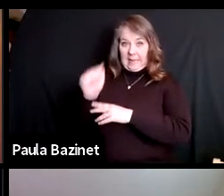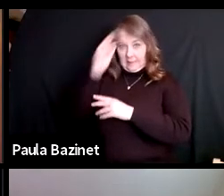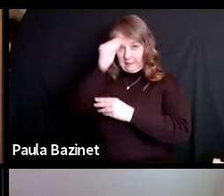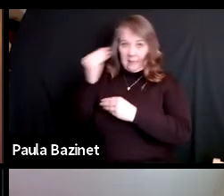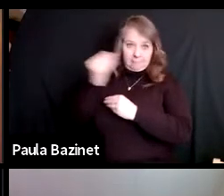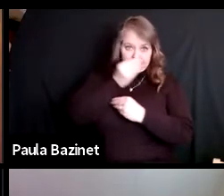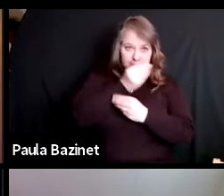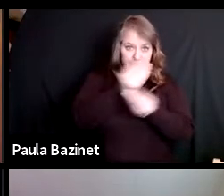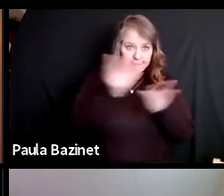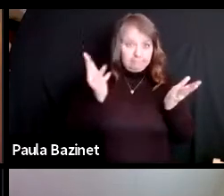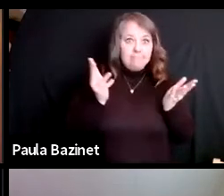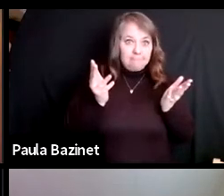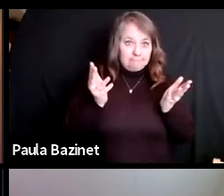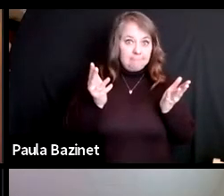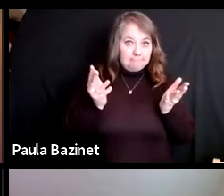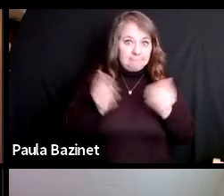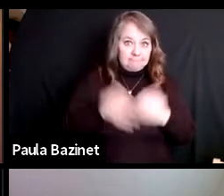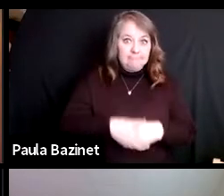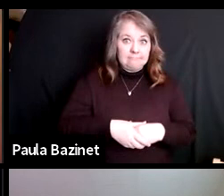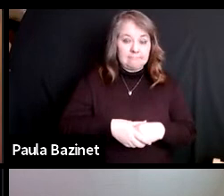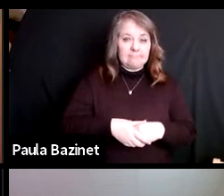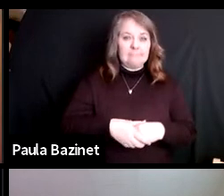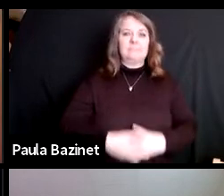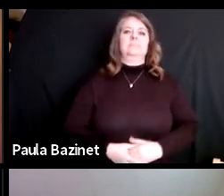here, and that would help.